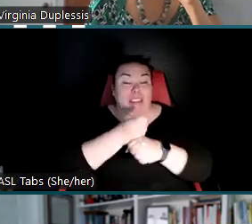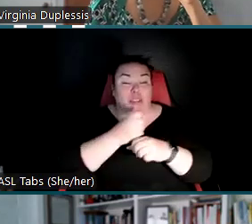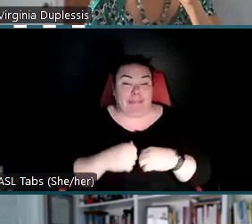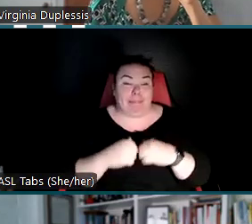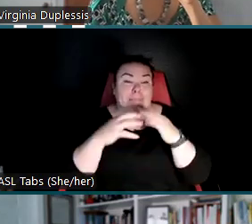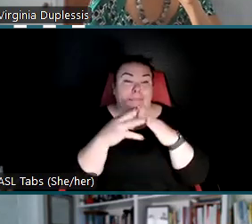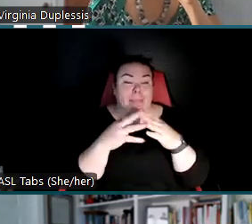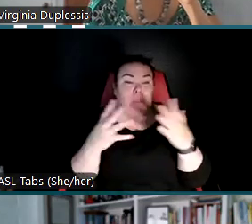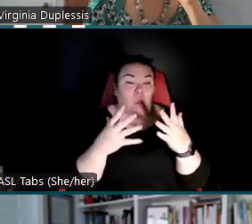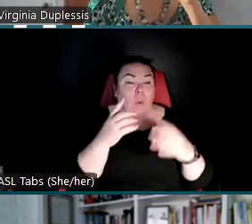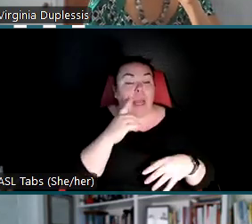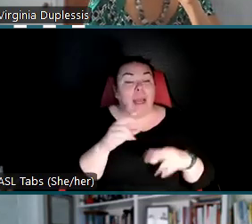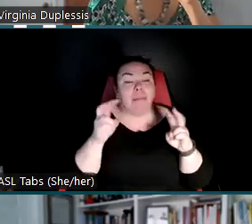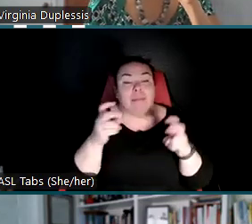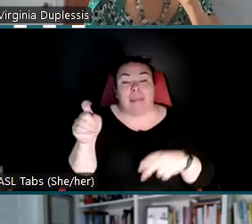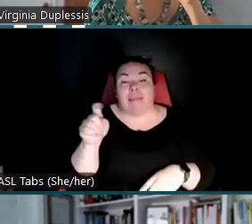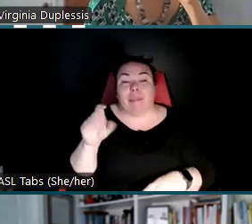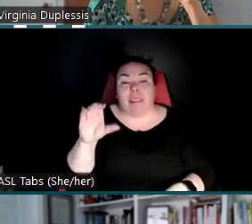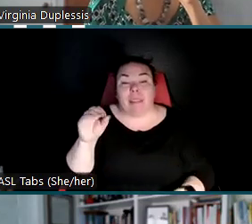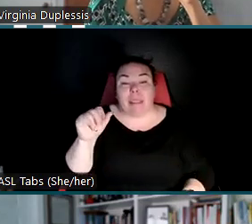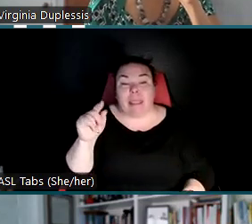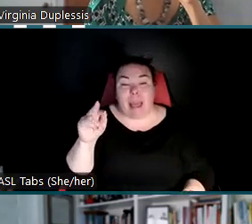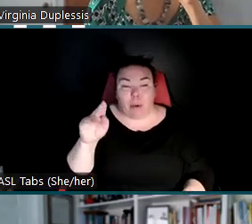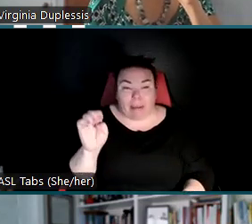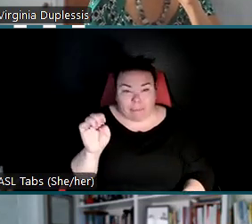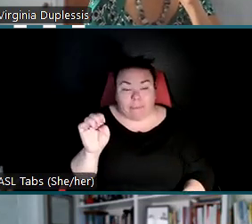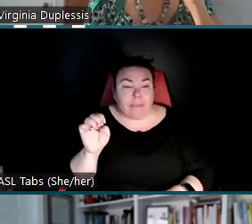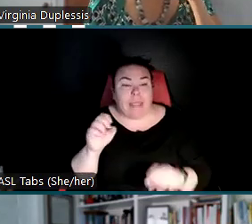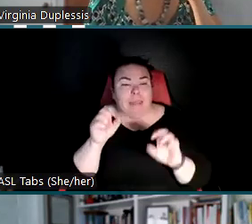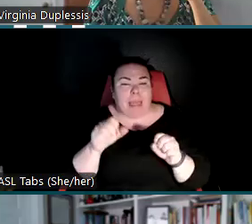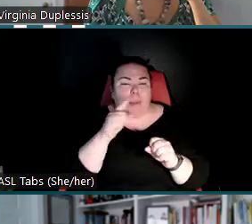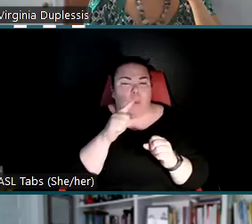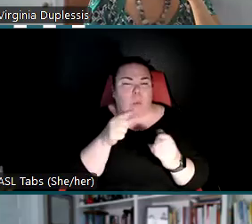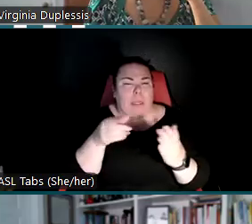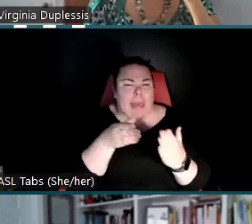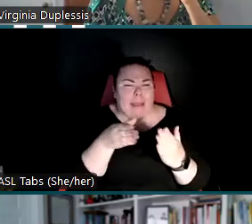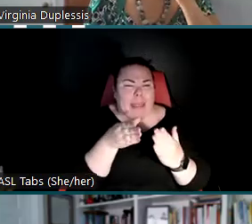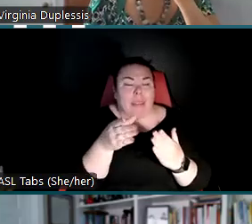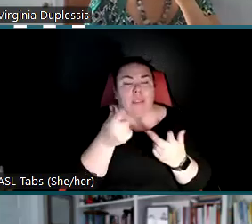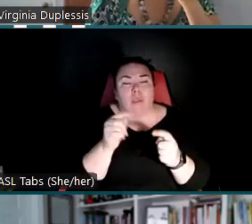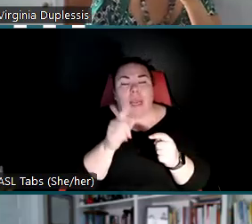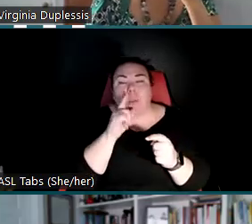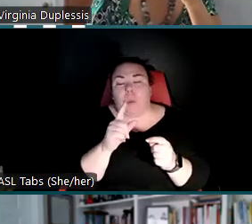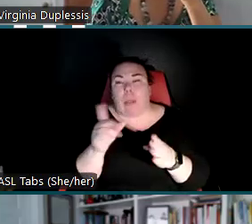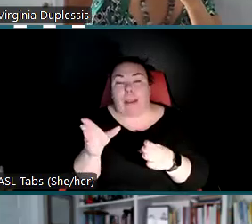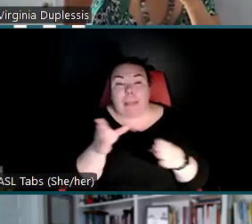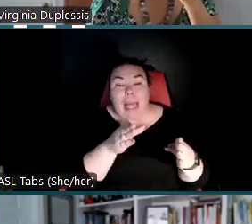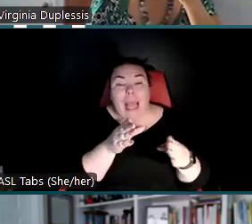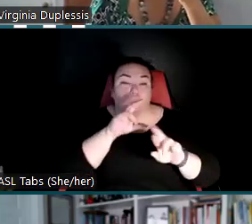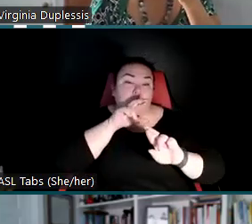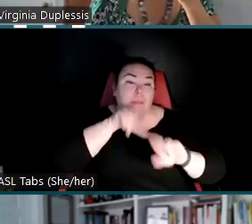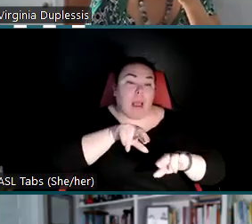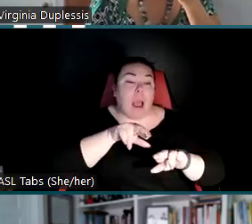assist communities in navigating that complexity. So planning and preparing and responding to the impacts